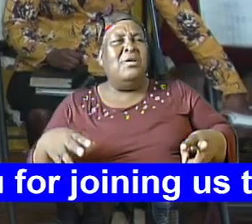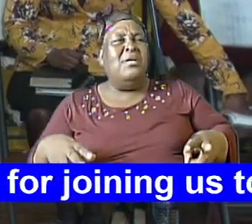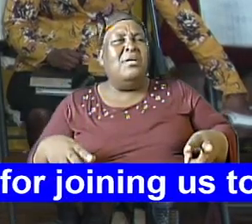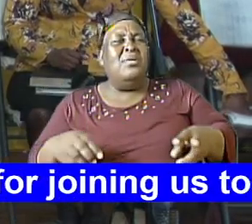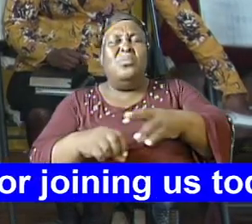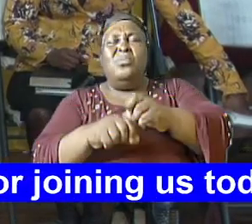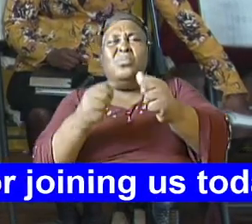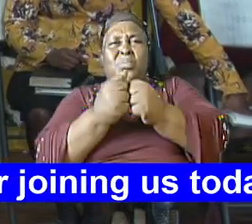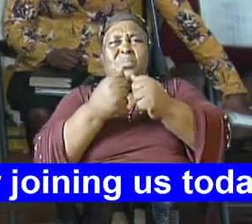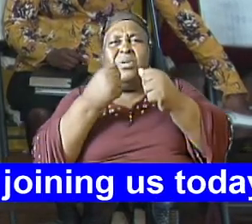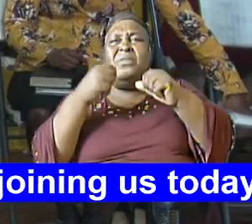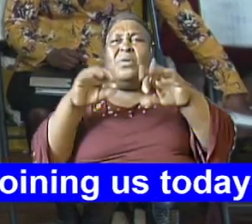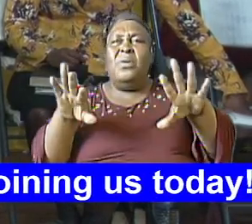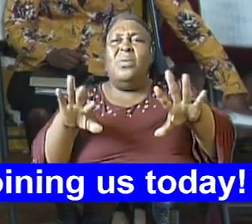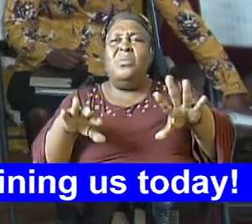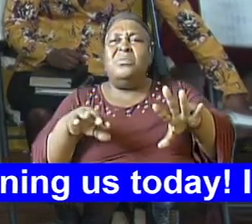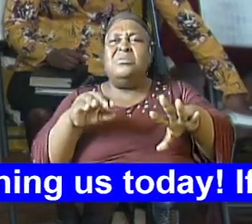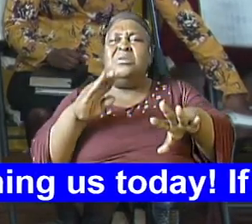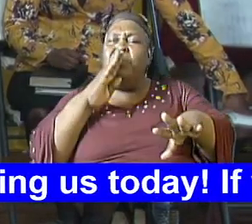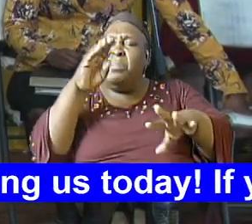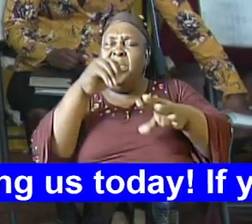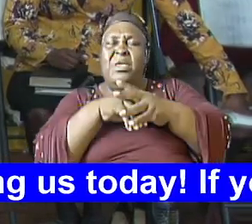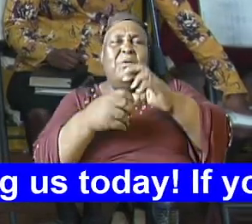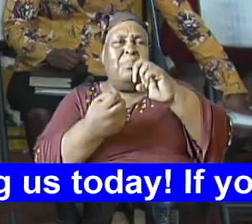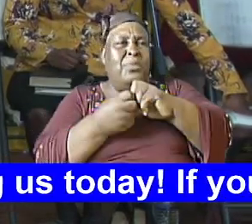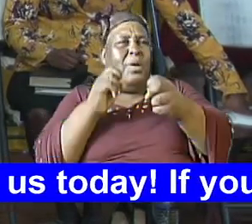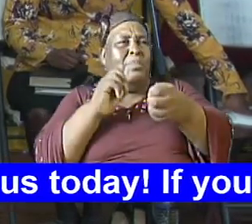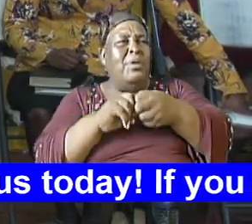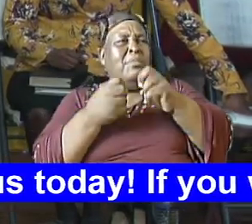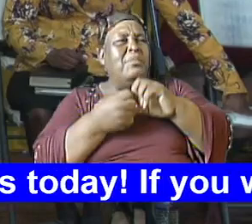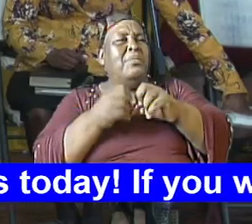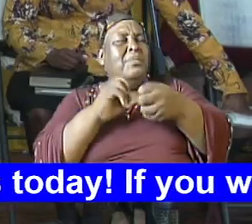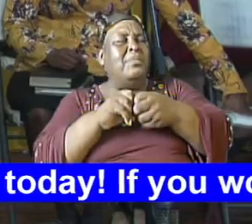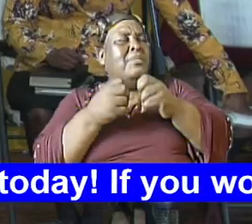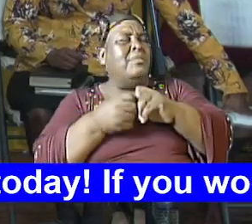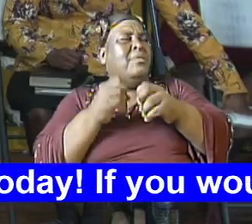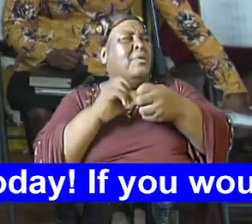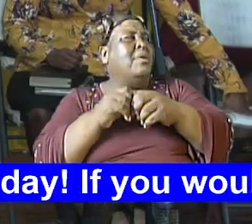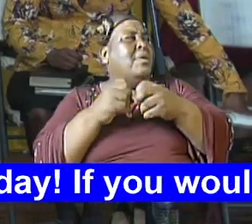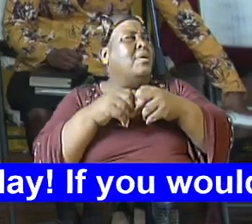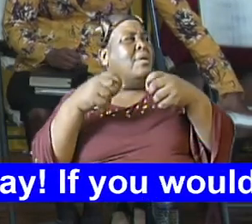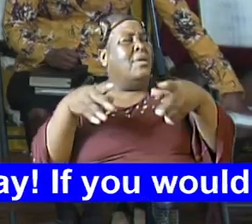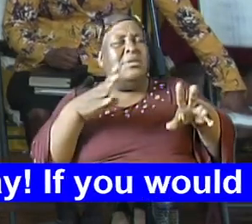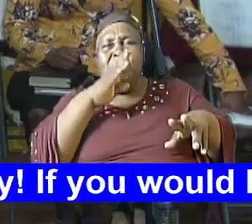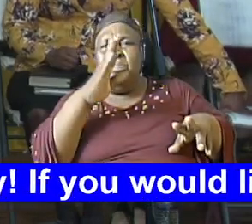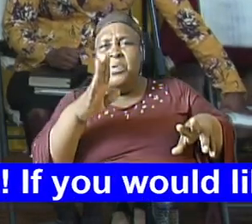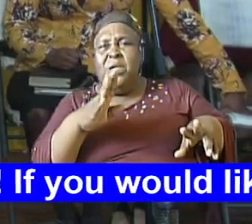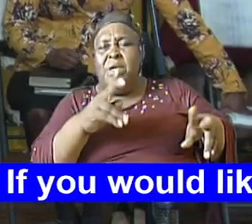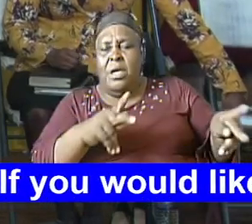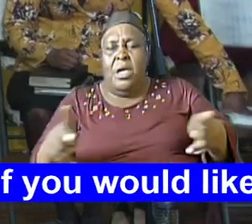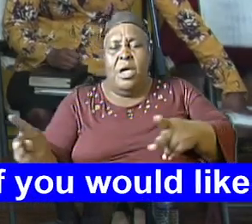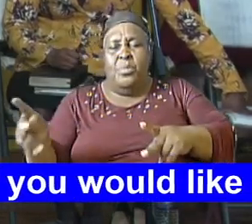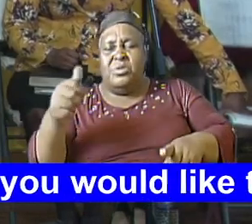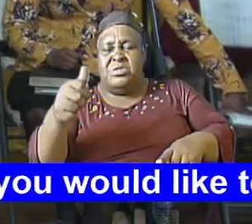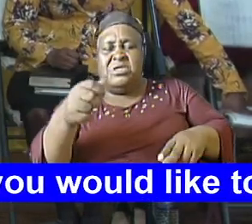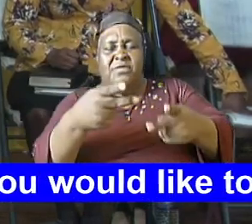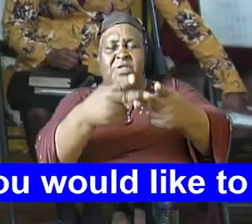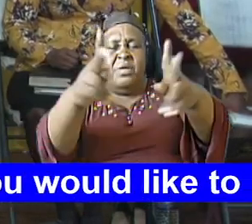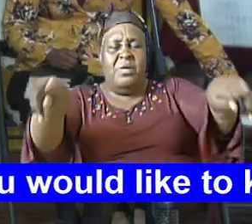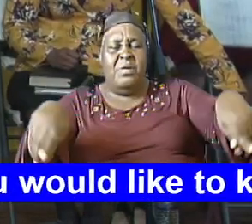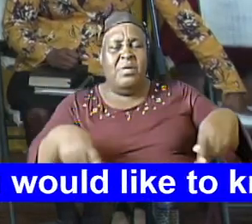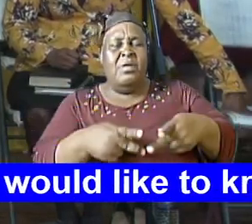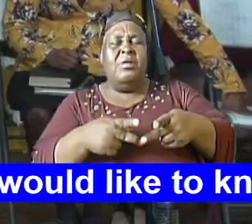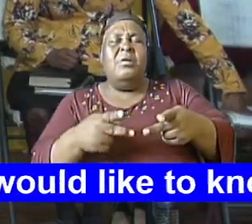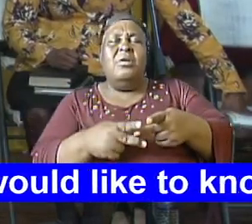into trouble or, you know, if you want to find out something, let it be that you want to put yourself in a position